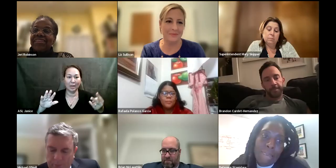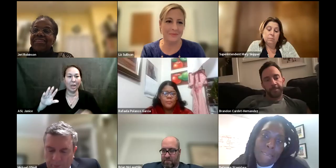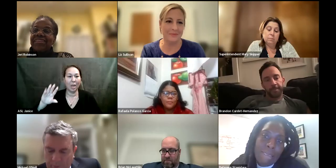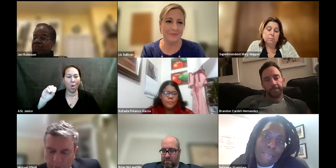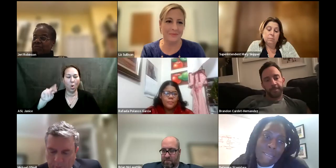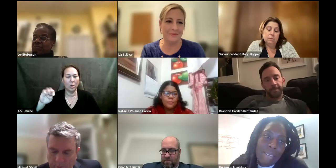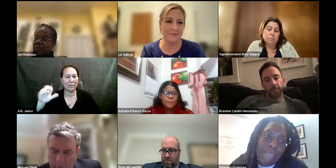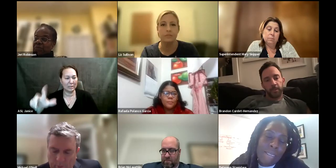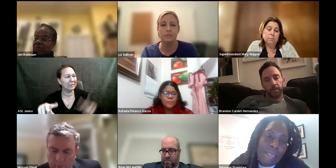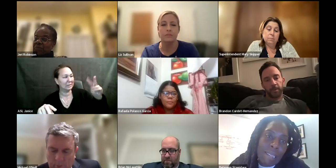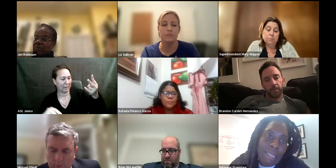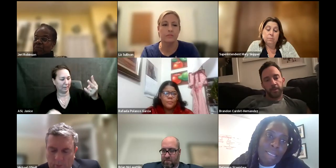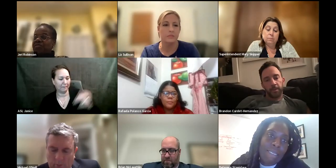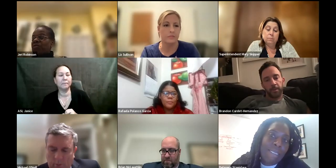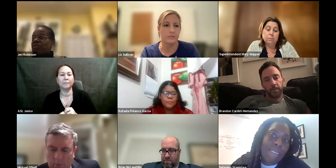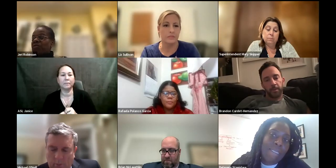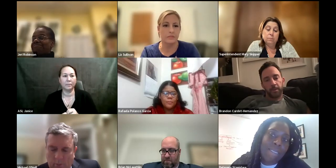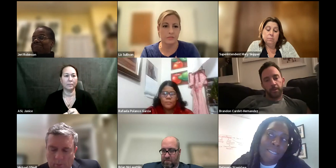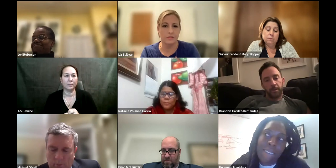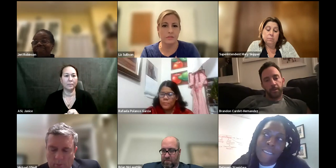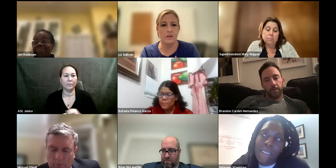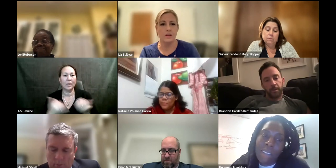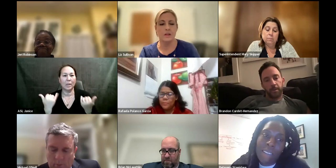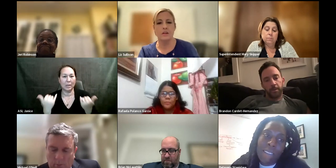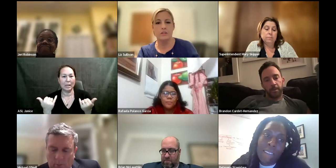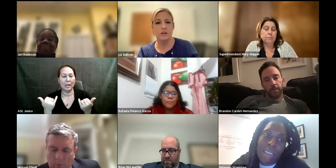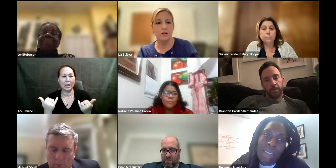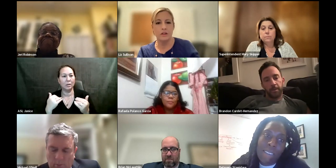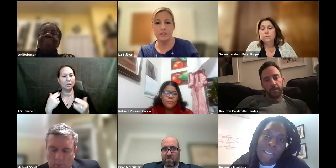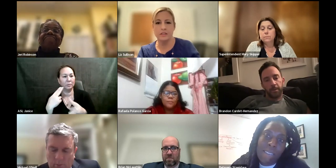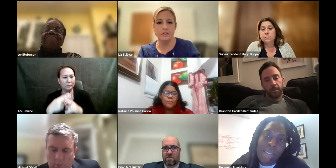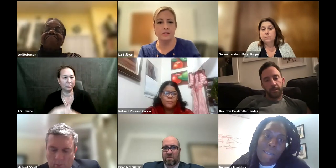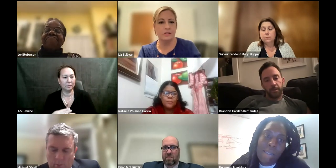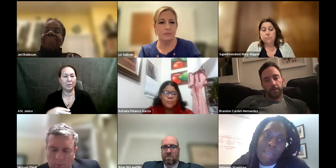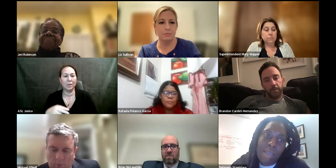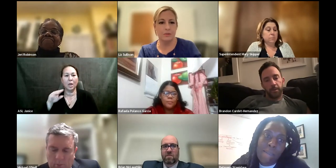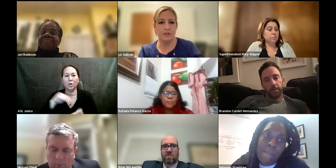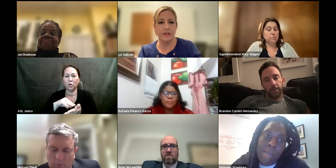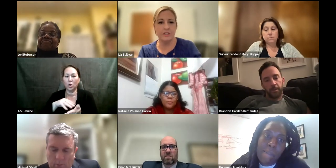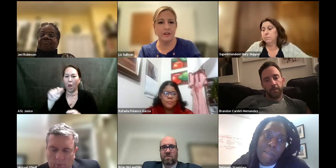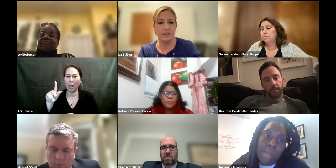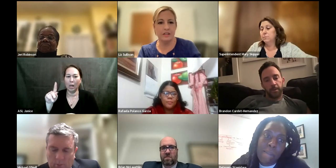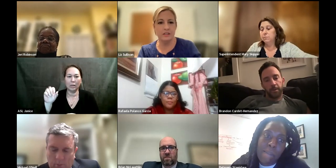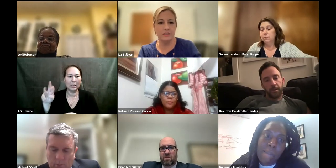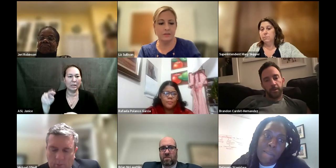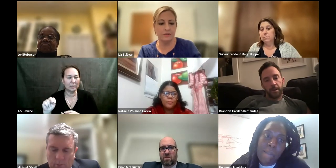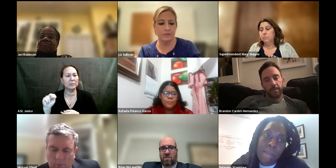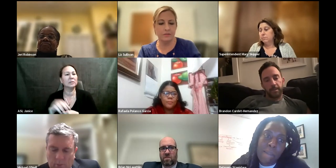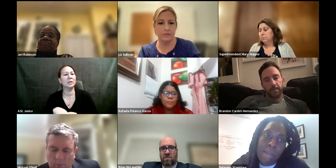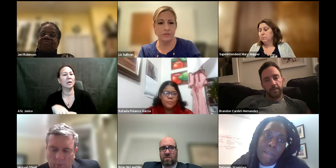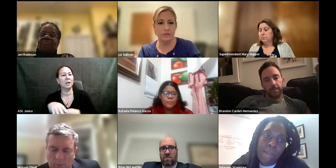Second. Thank you. So then will you please call the roll. Dr. Alkins. Mr. Credit Hernandez.